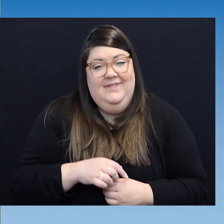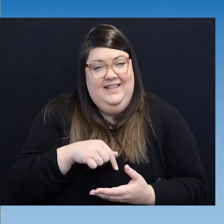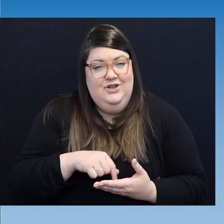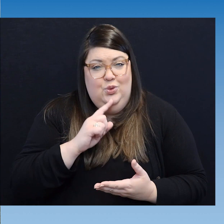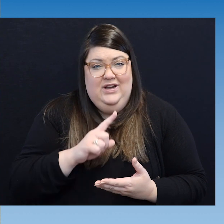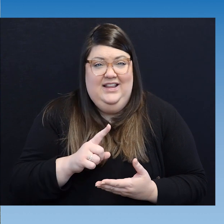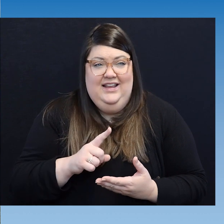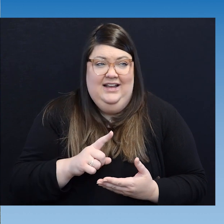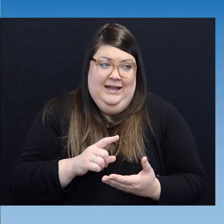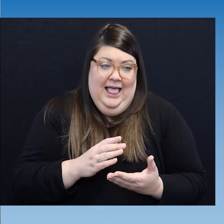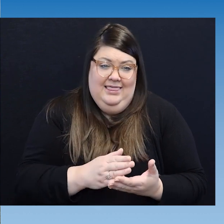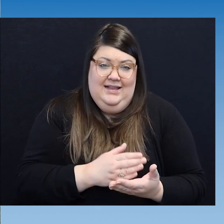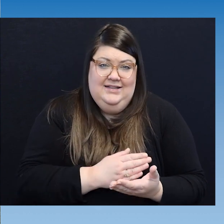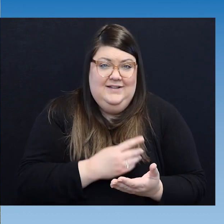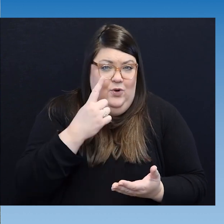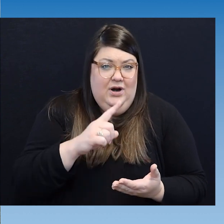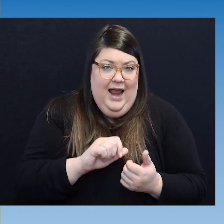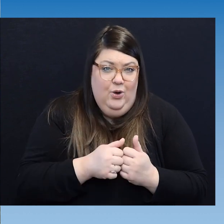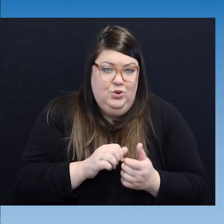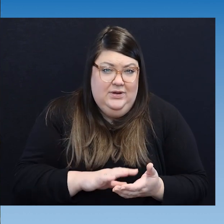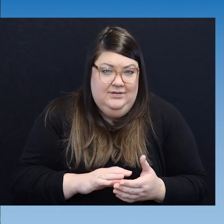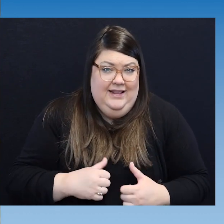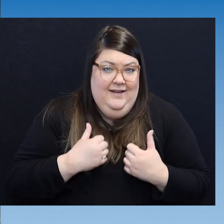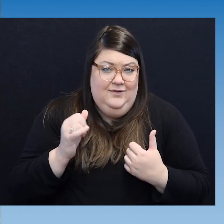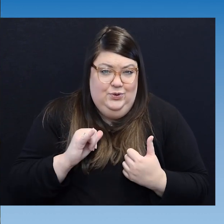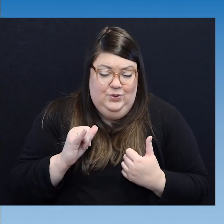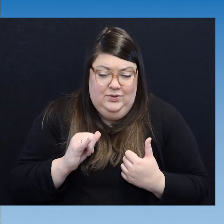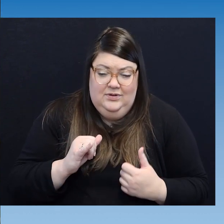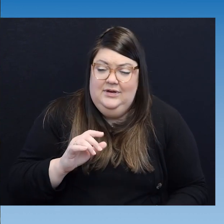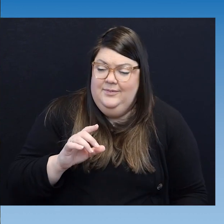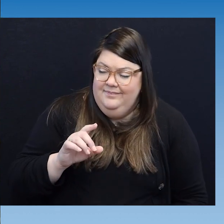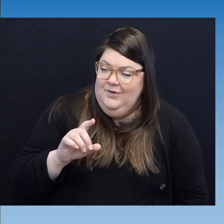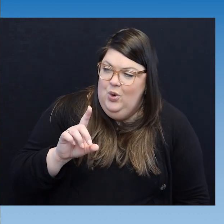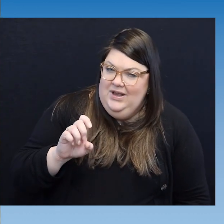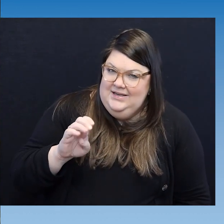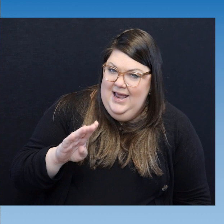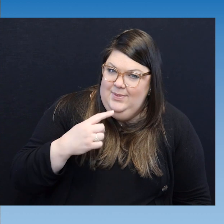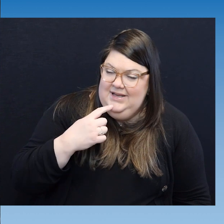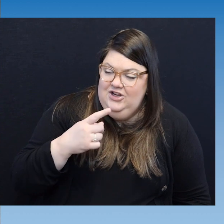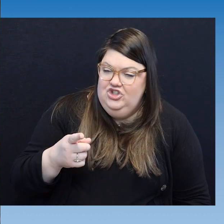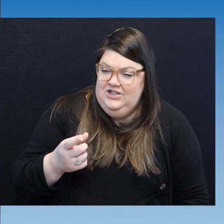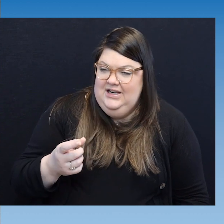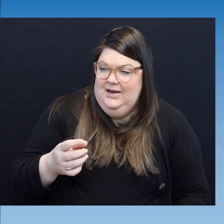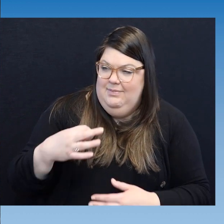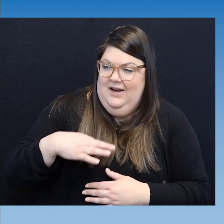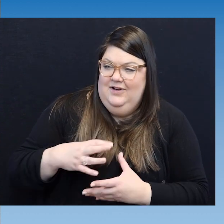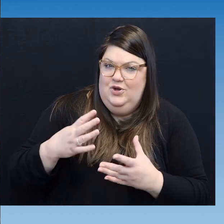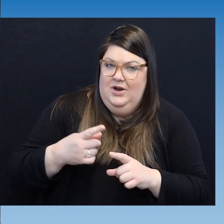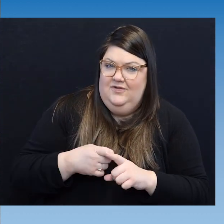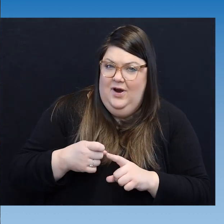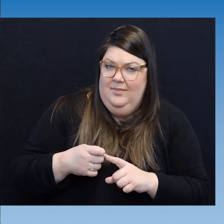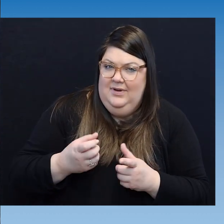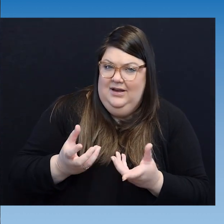for living. Yeah. You know, and when Deb said she gets so much from her patients, I can